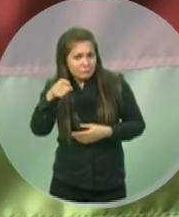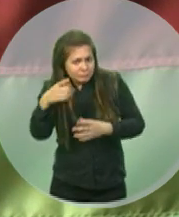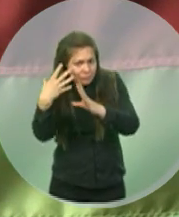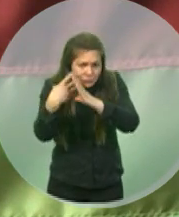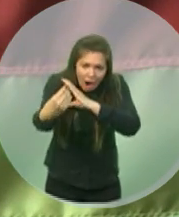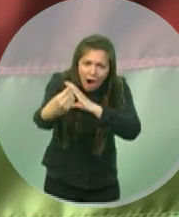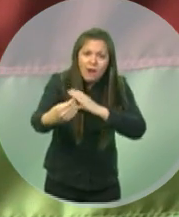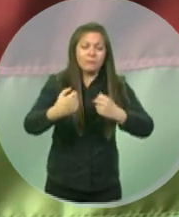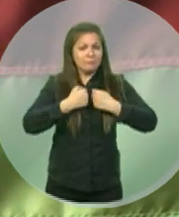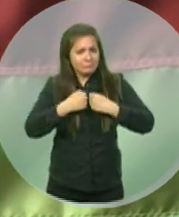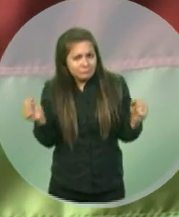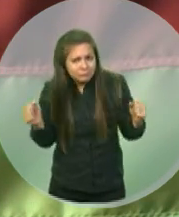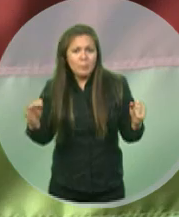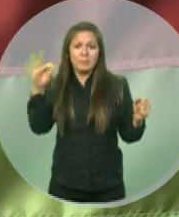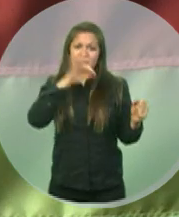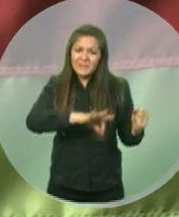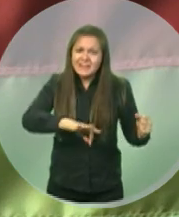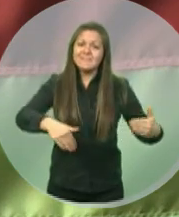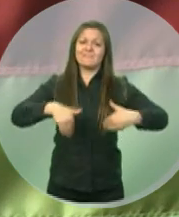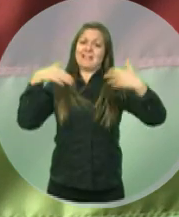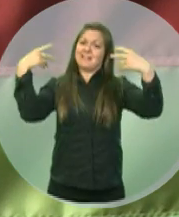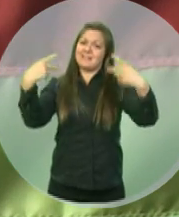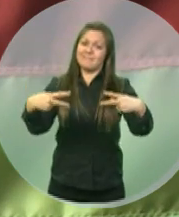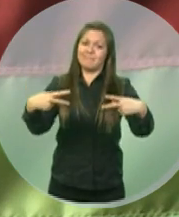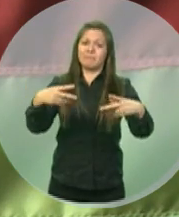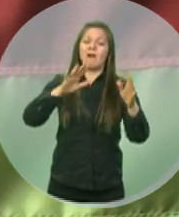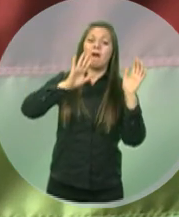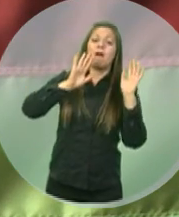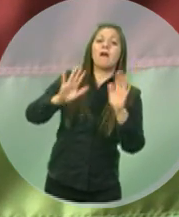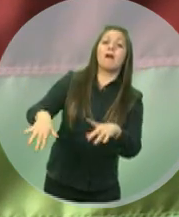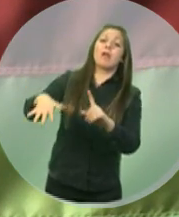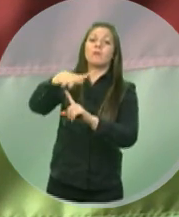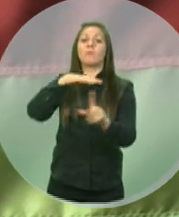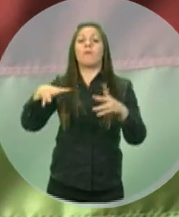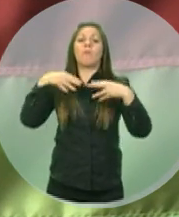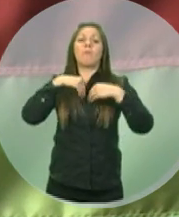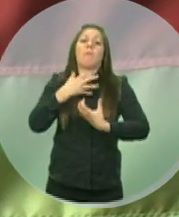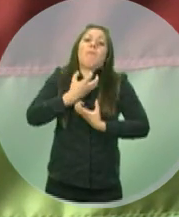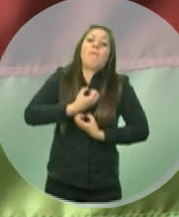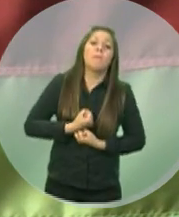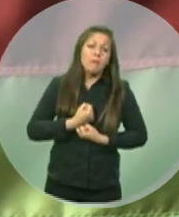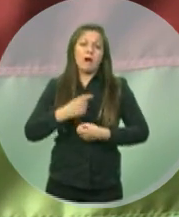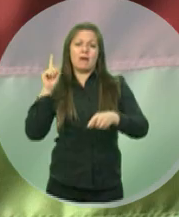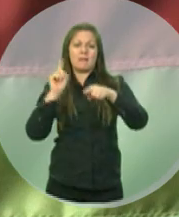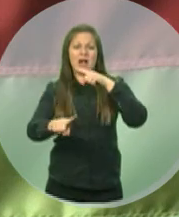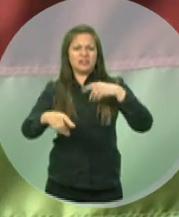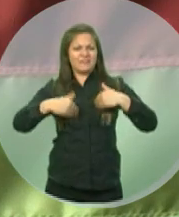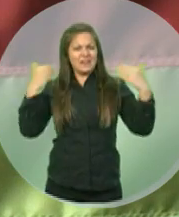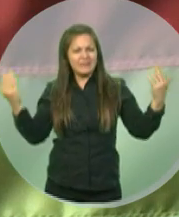will help you. That person will help you grow stronger and smile.